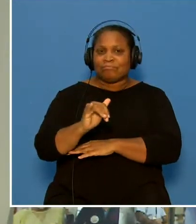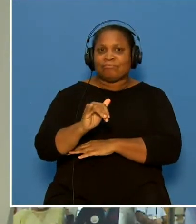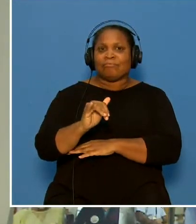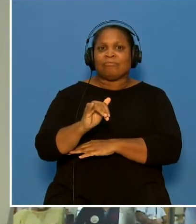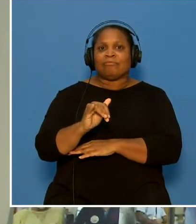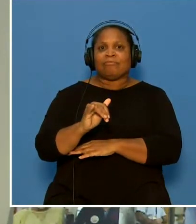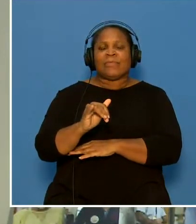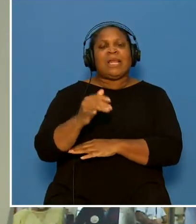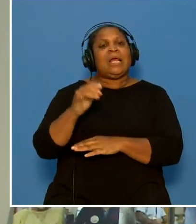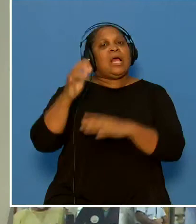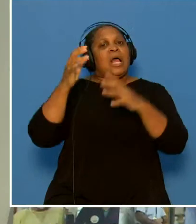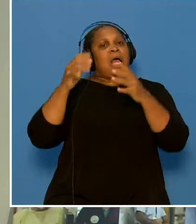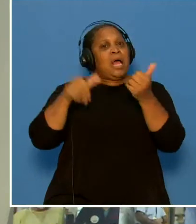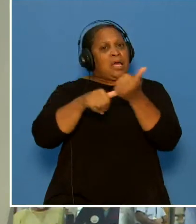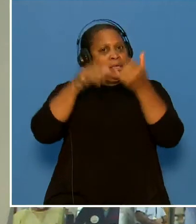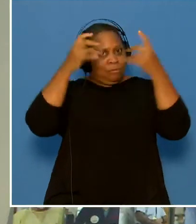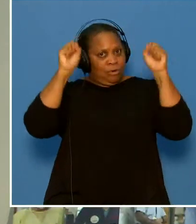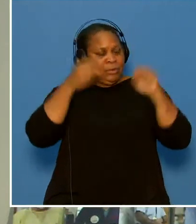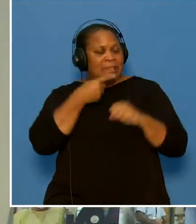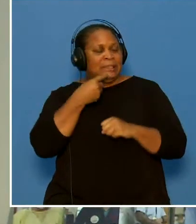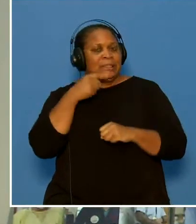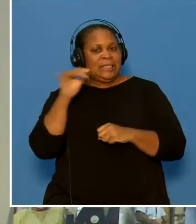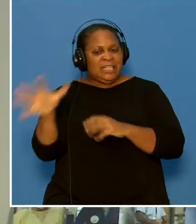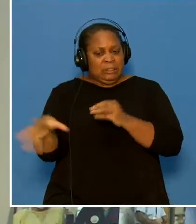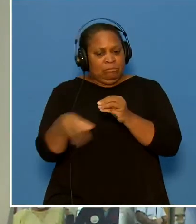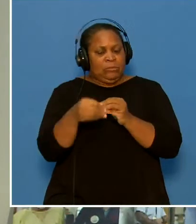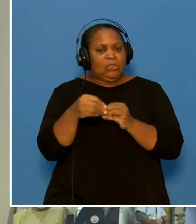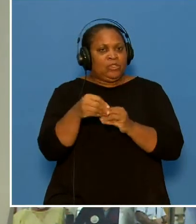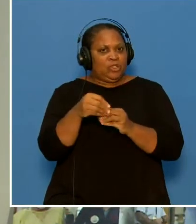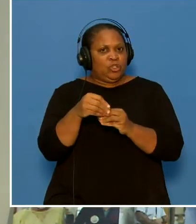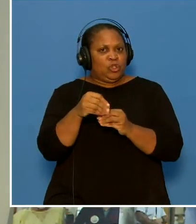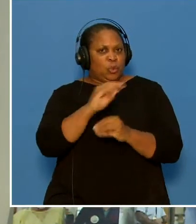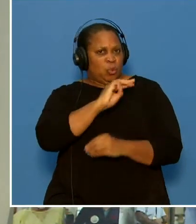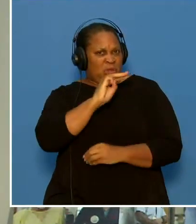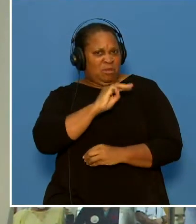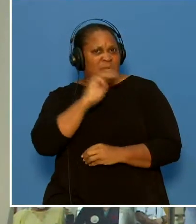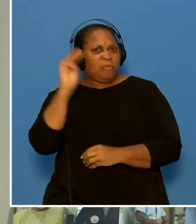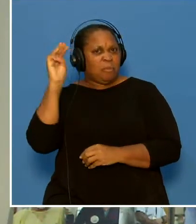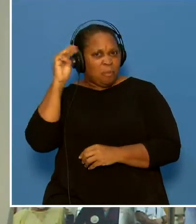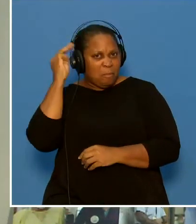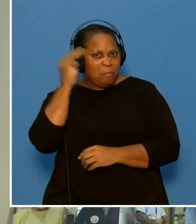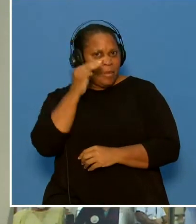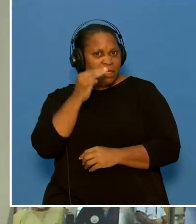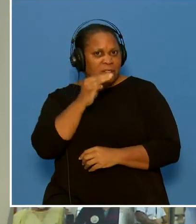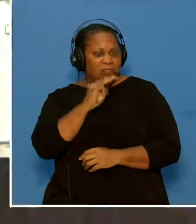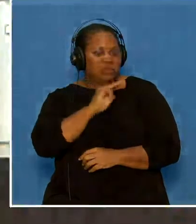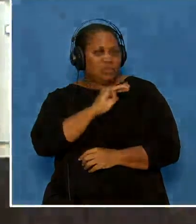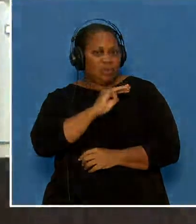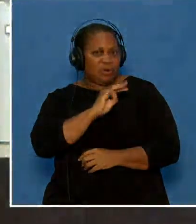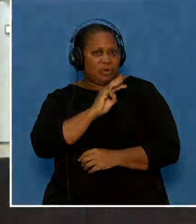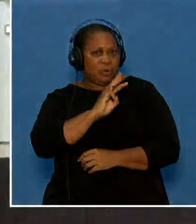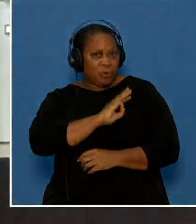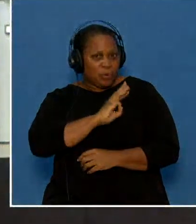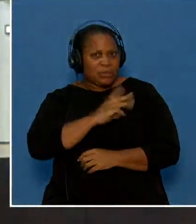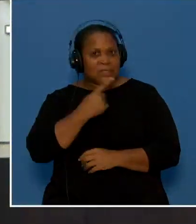the minister said, I think we've obviously seen some reduction in the amount of cases that we have been